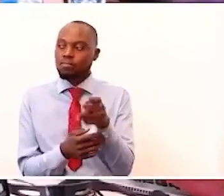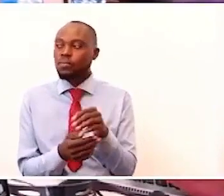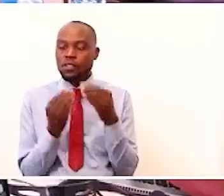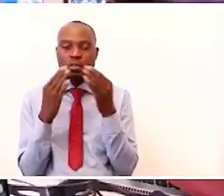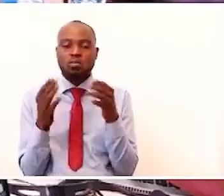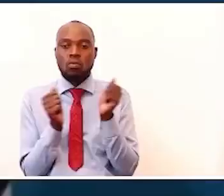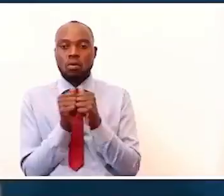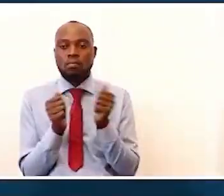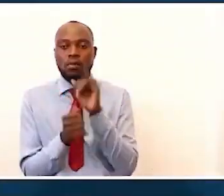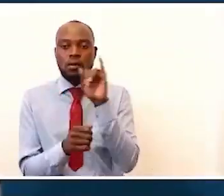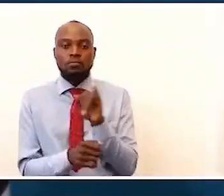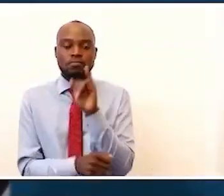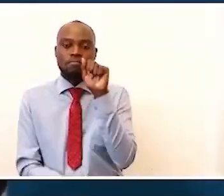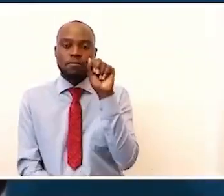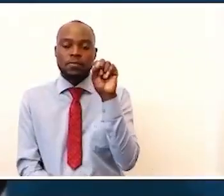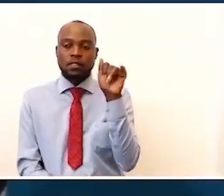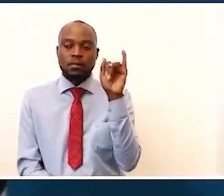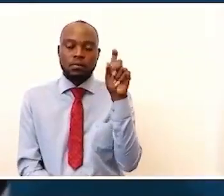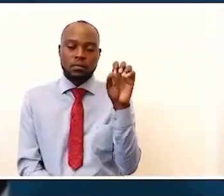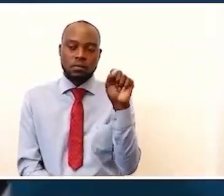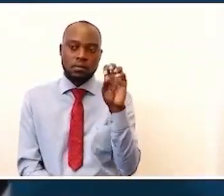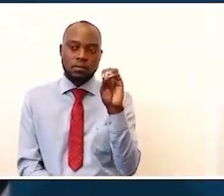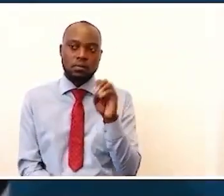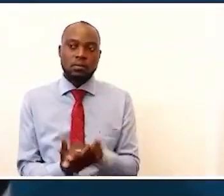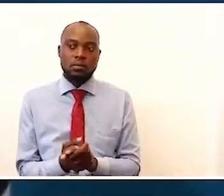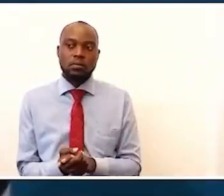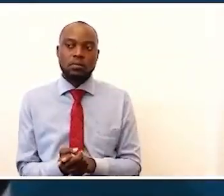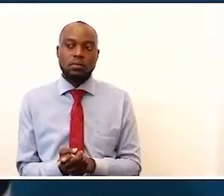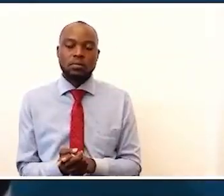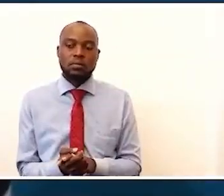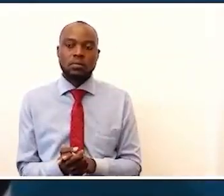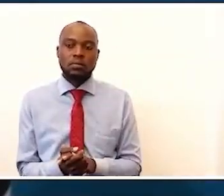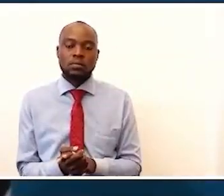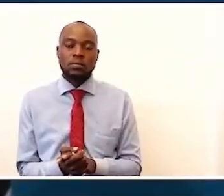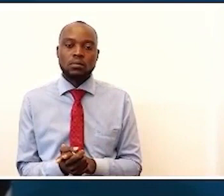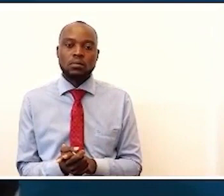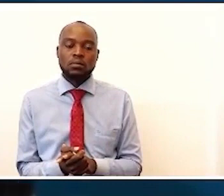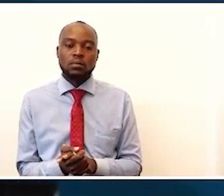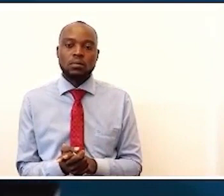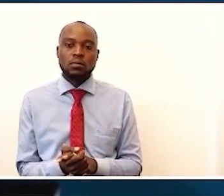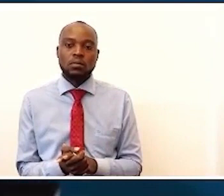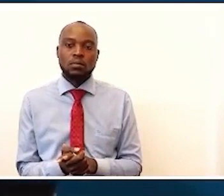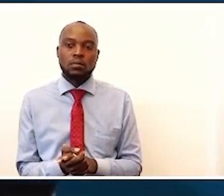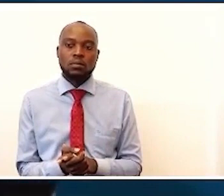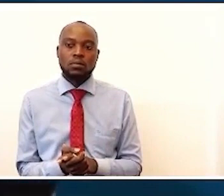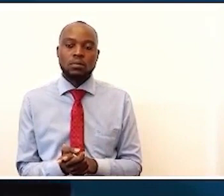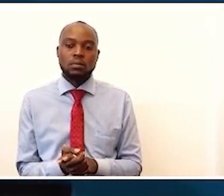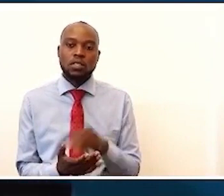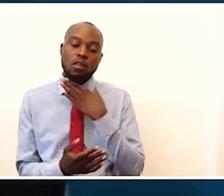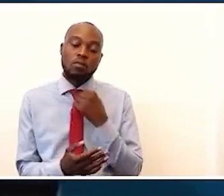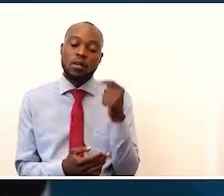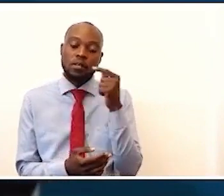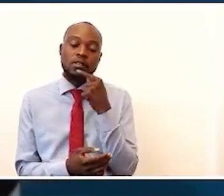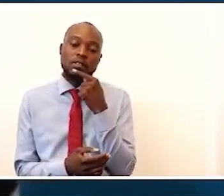Jason. And I think it's good that I'm taking after Dr. Ndzana. I just wanted to say one thing